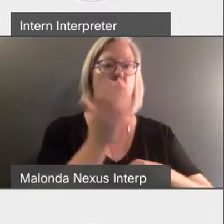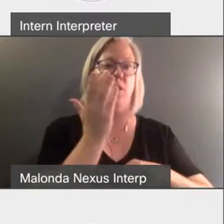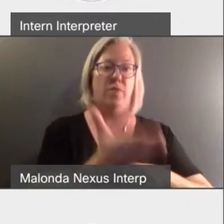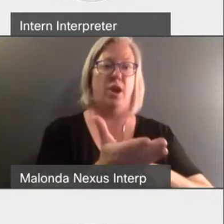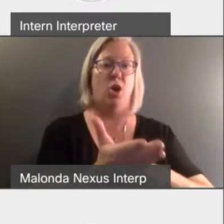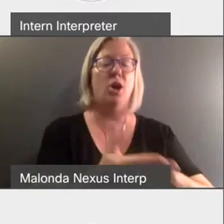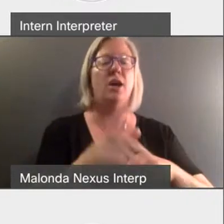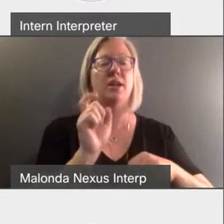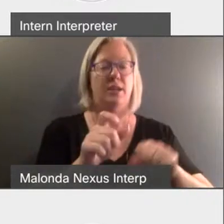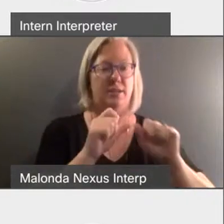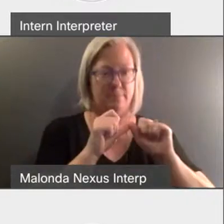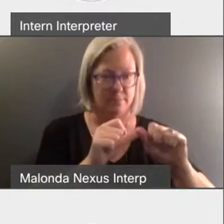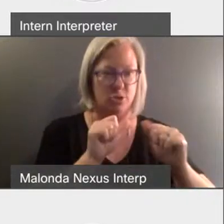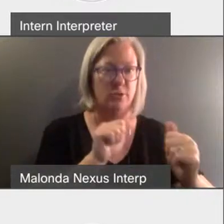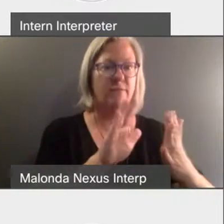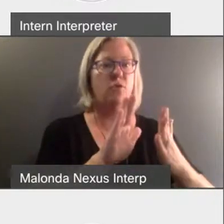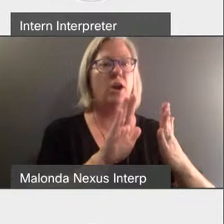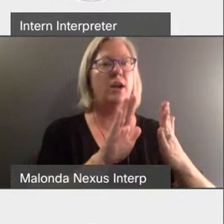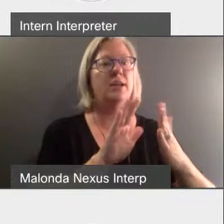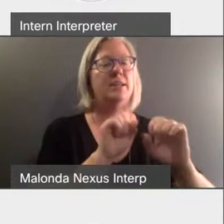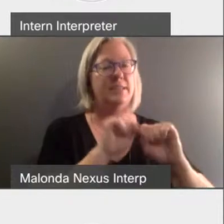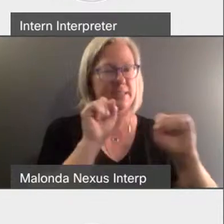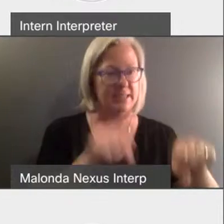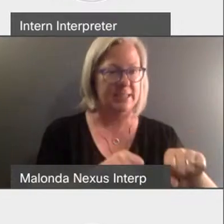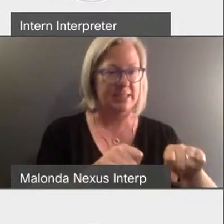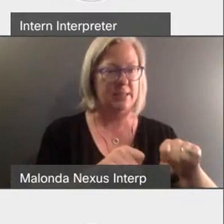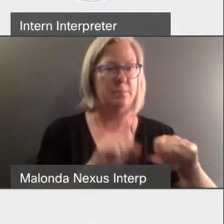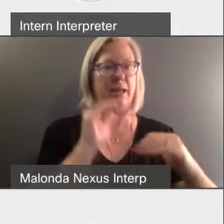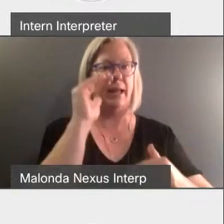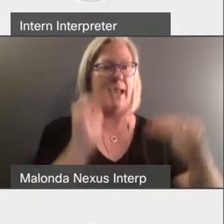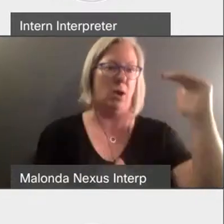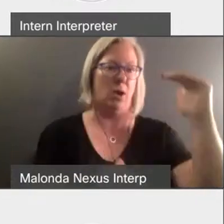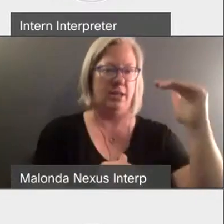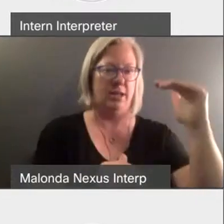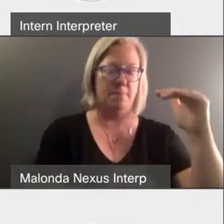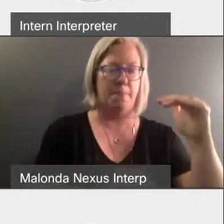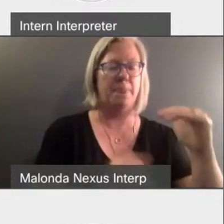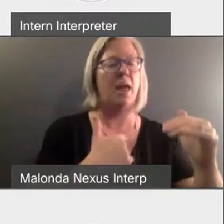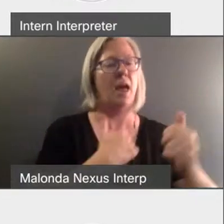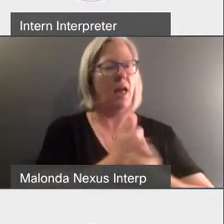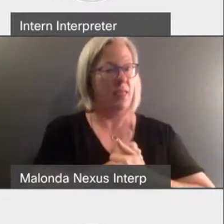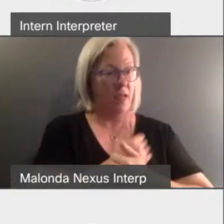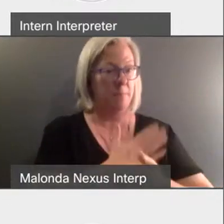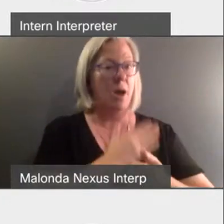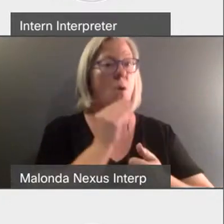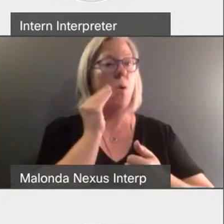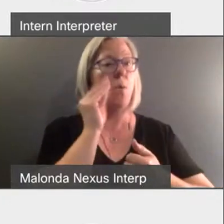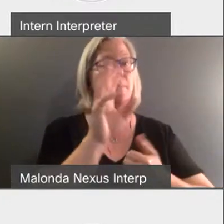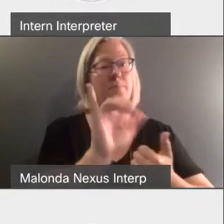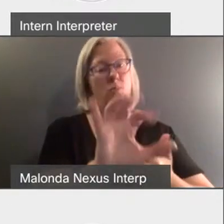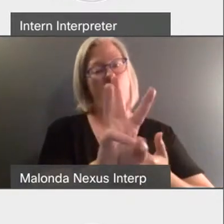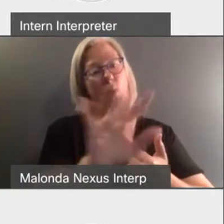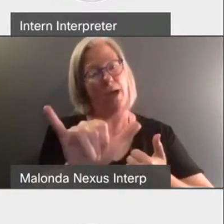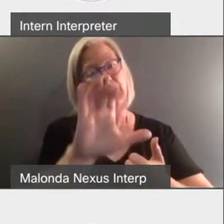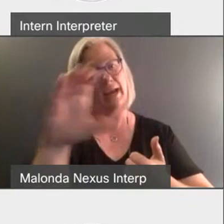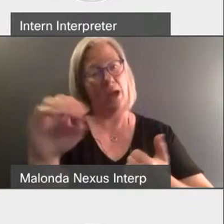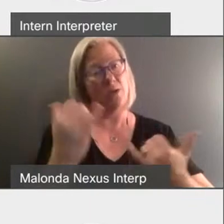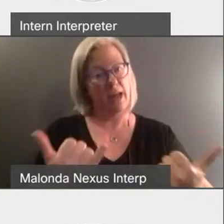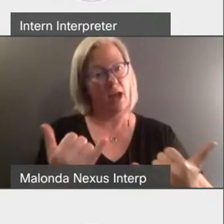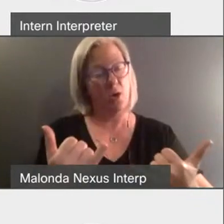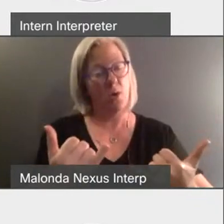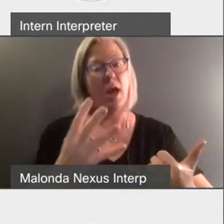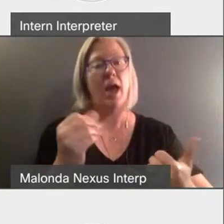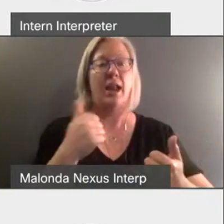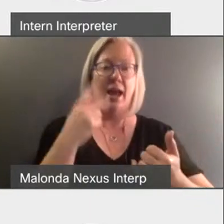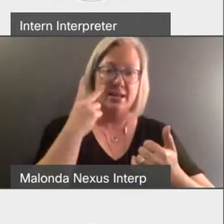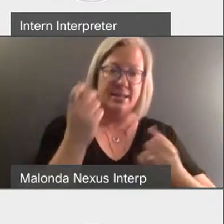there to confront the systematic inequities. I love my home now in Wyandotte County, and moving to Wyandotte County,